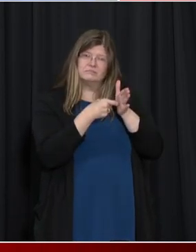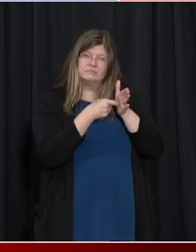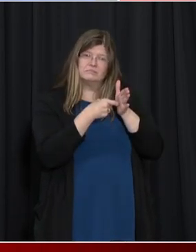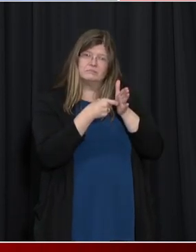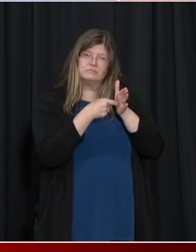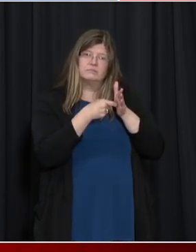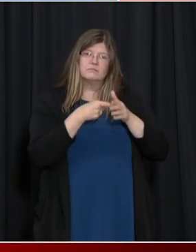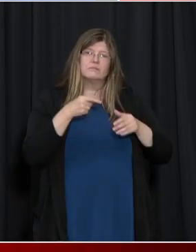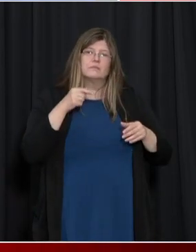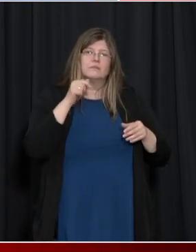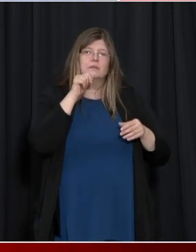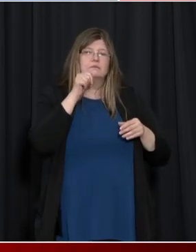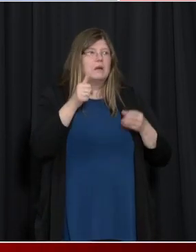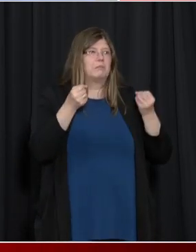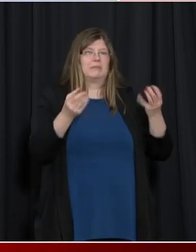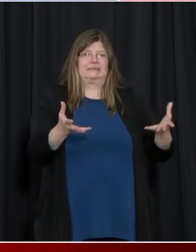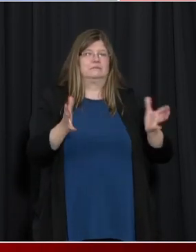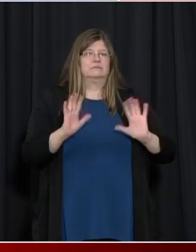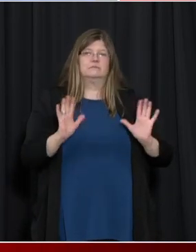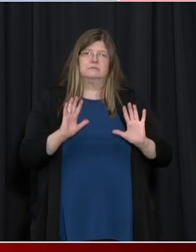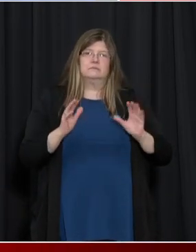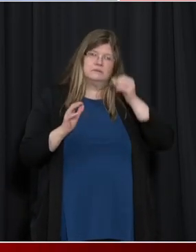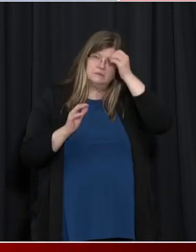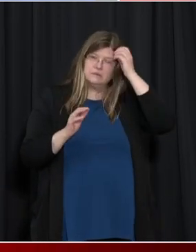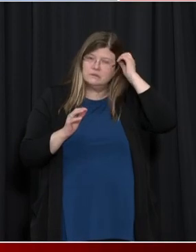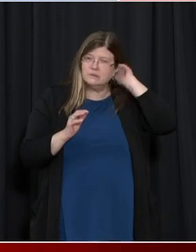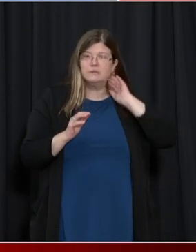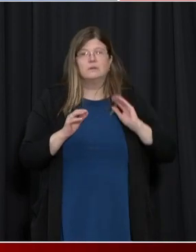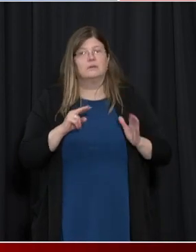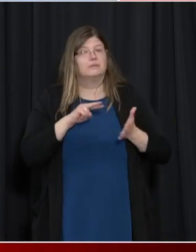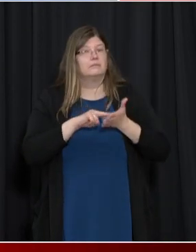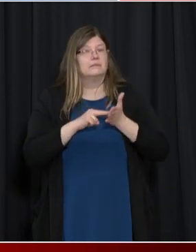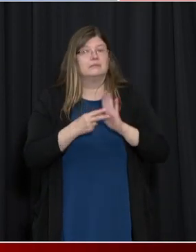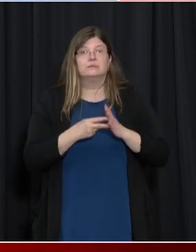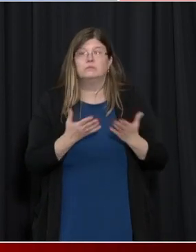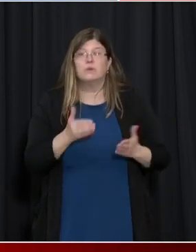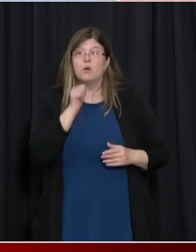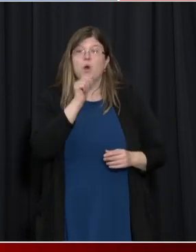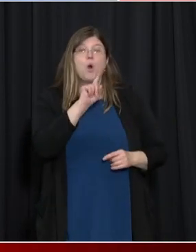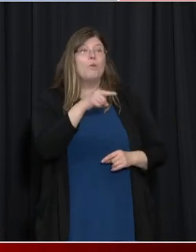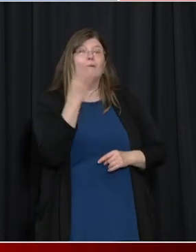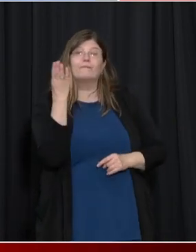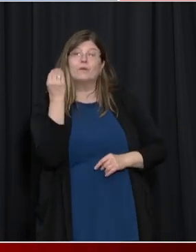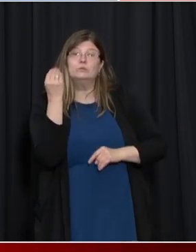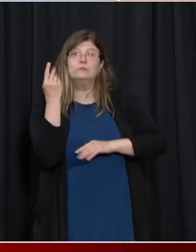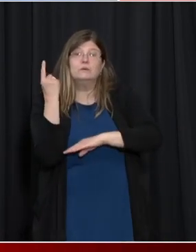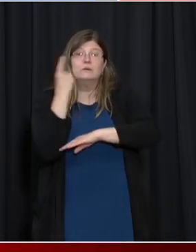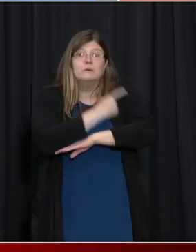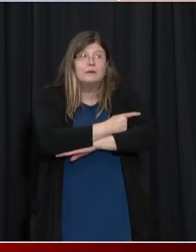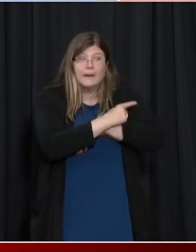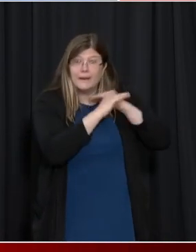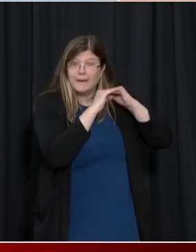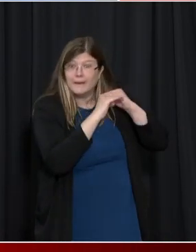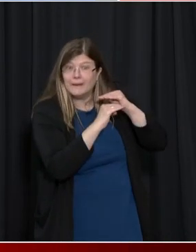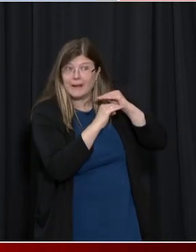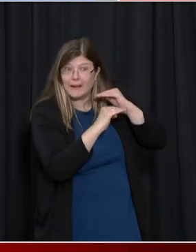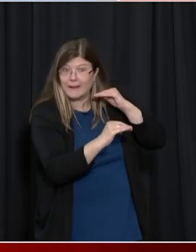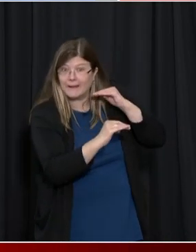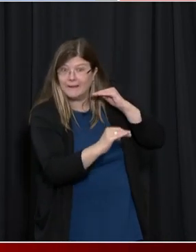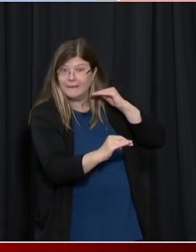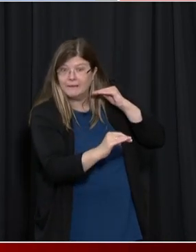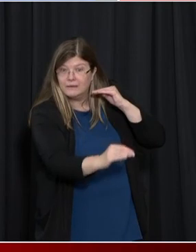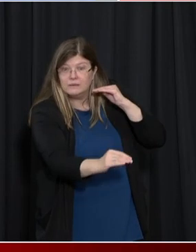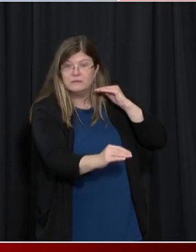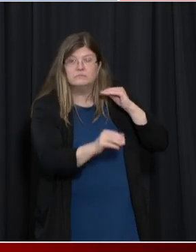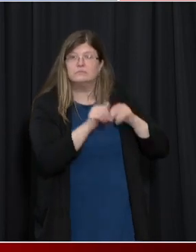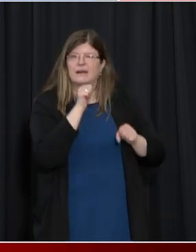not just only having 14 days of decline and another 14 days of decline and another 14 days of decline. It's